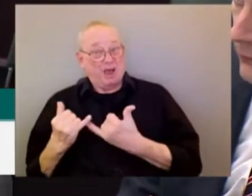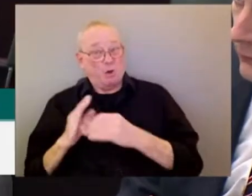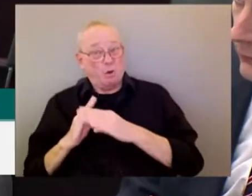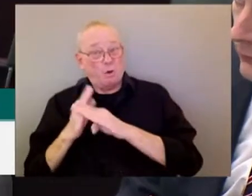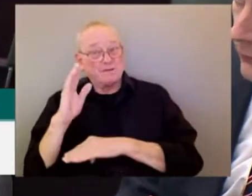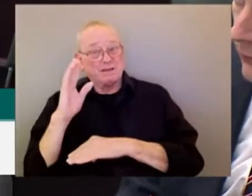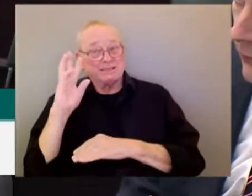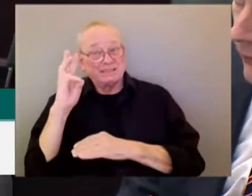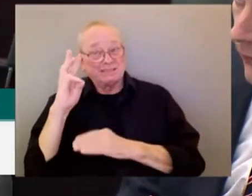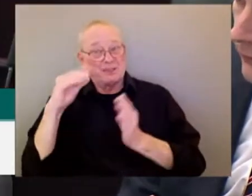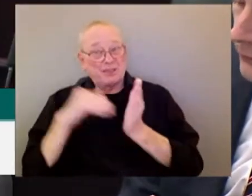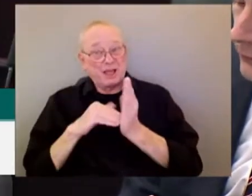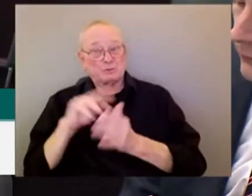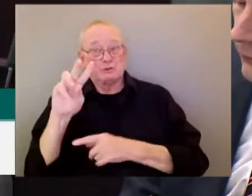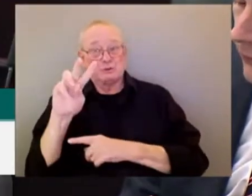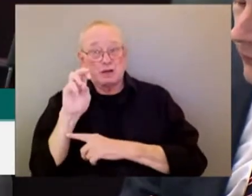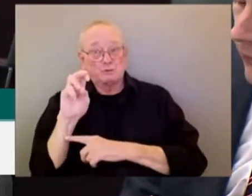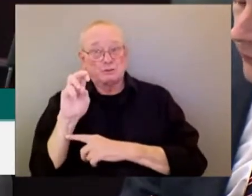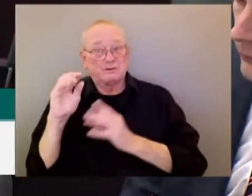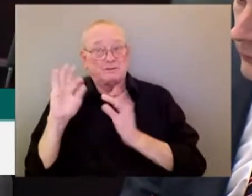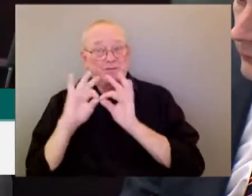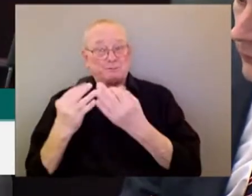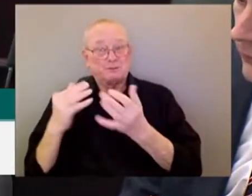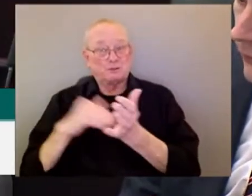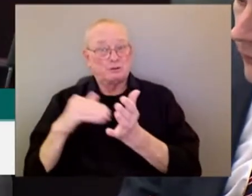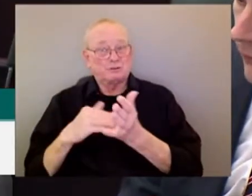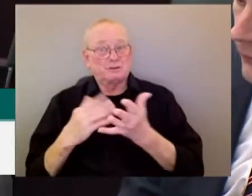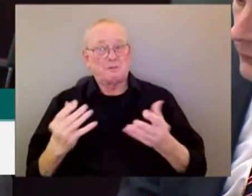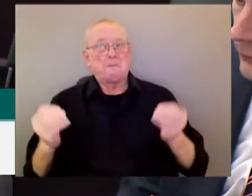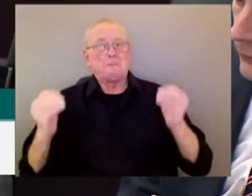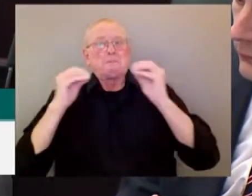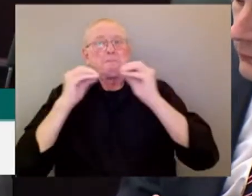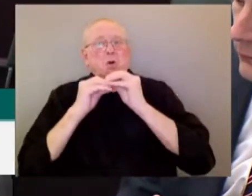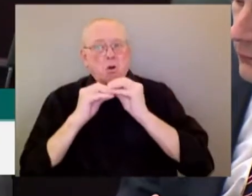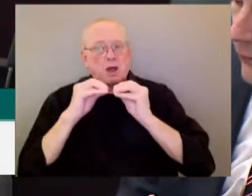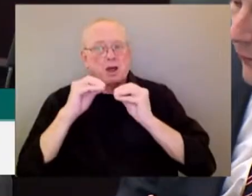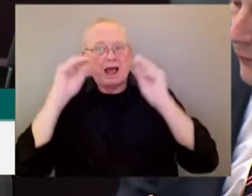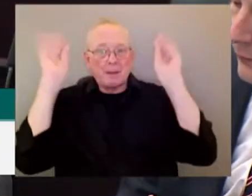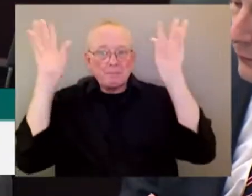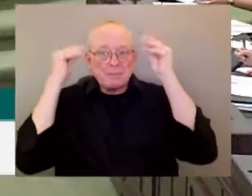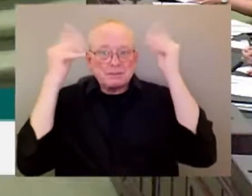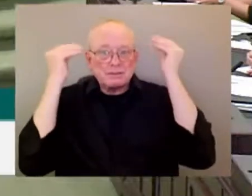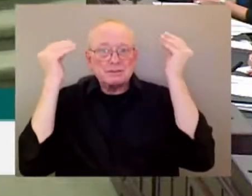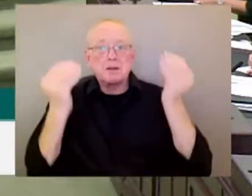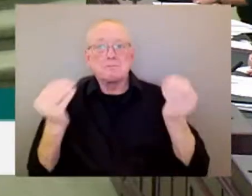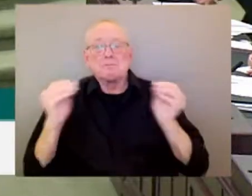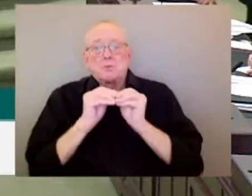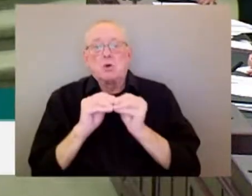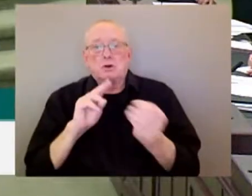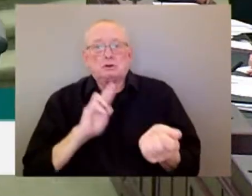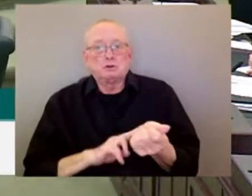nurse practitioners, more paramedics, more staff to deal with rural issues.